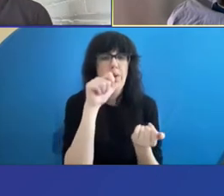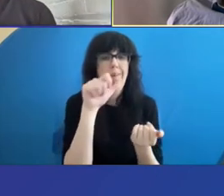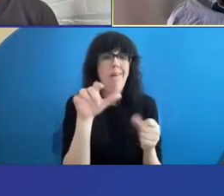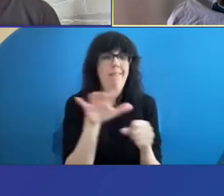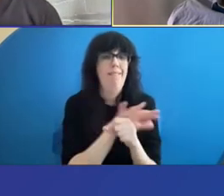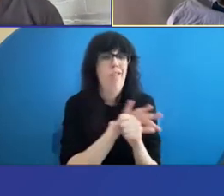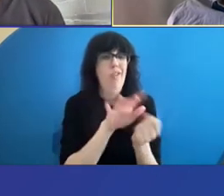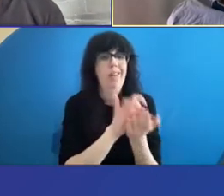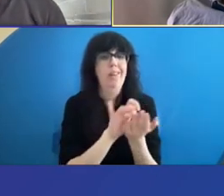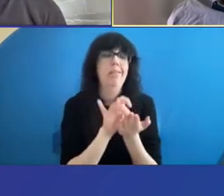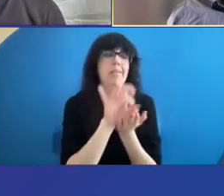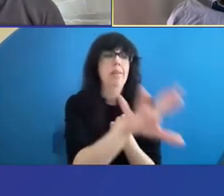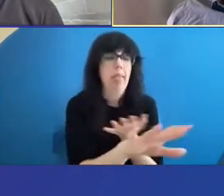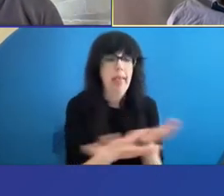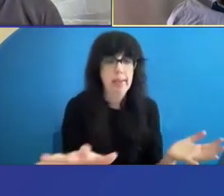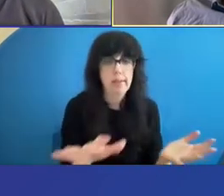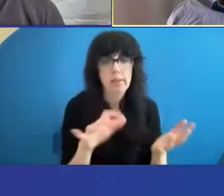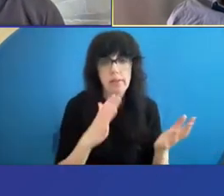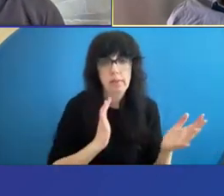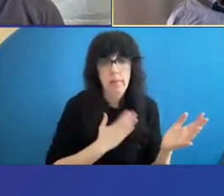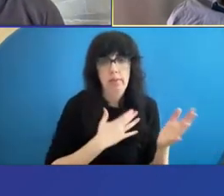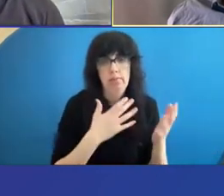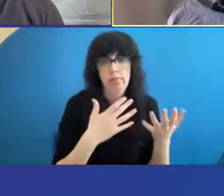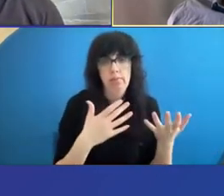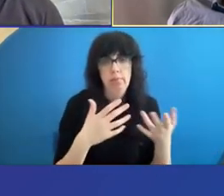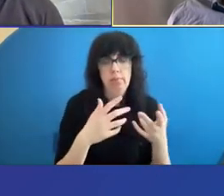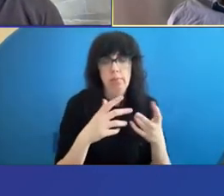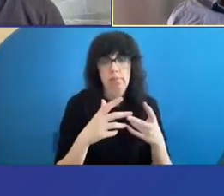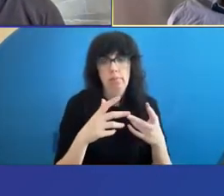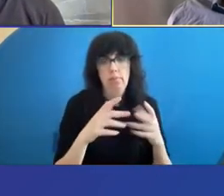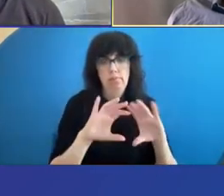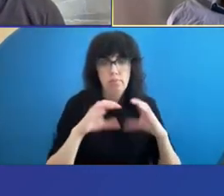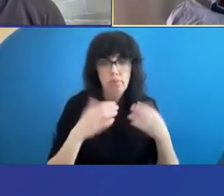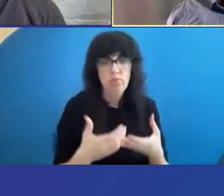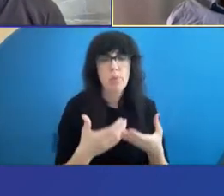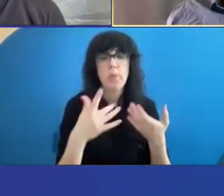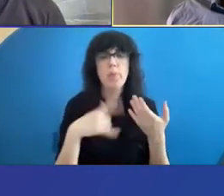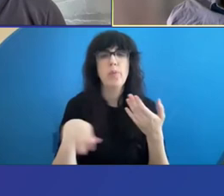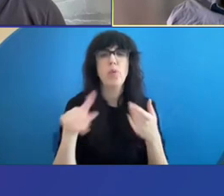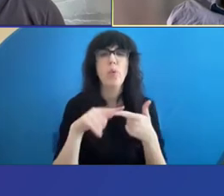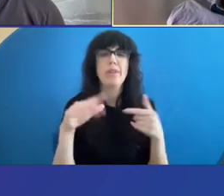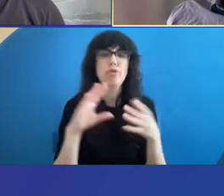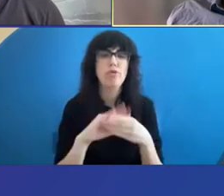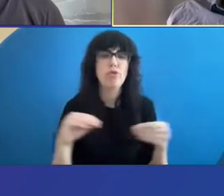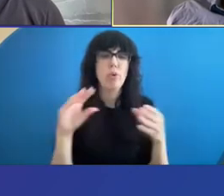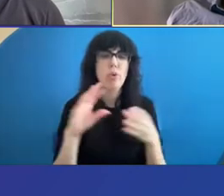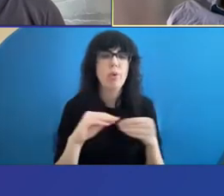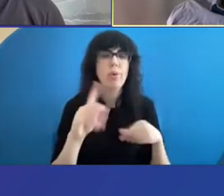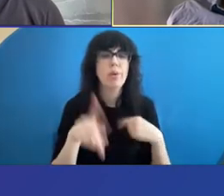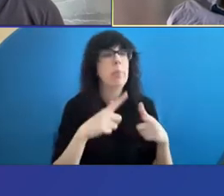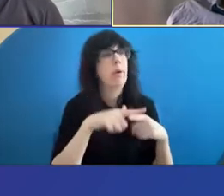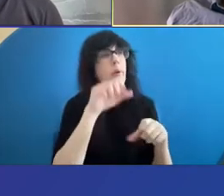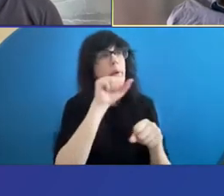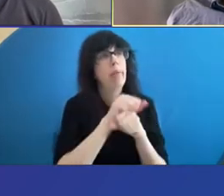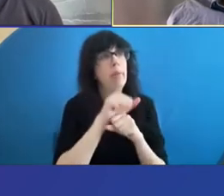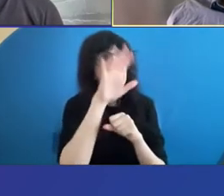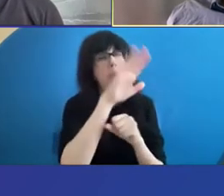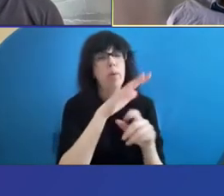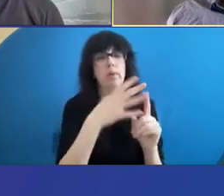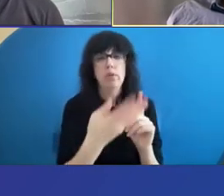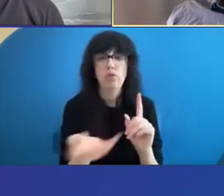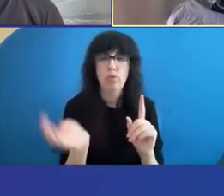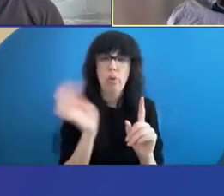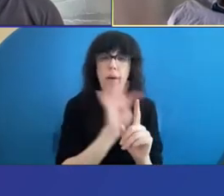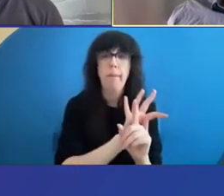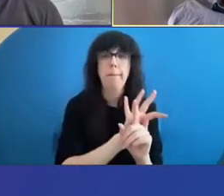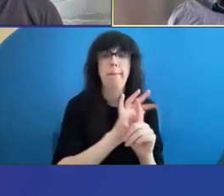much. And there were stories about, you know, the mountains around me and how they